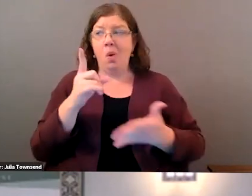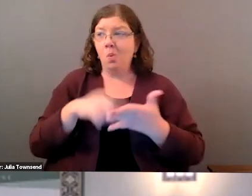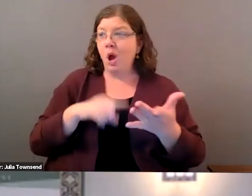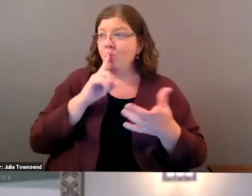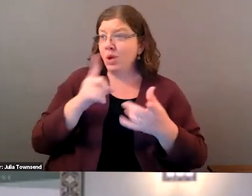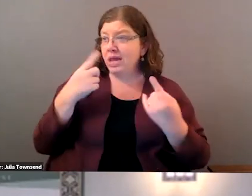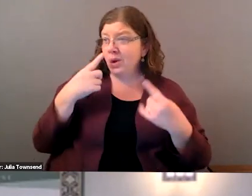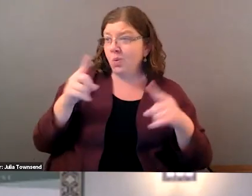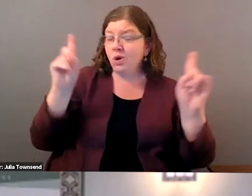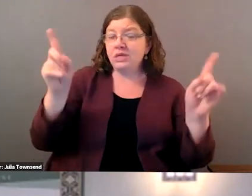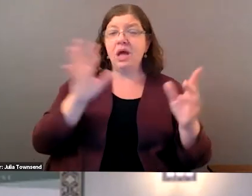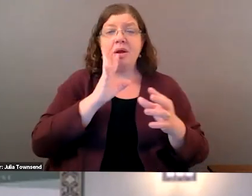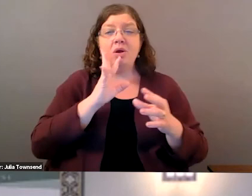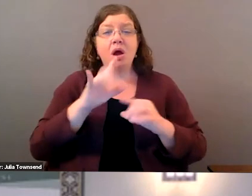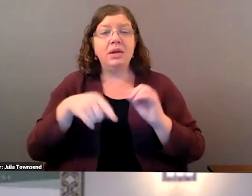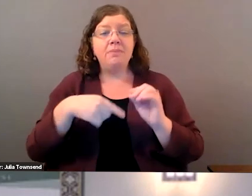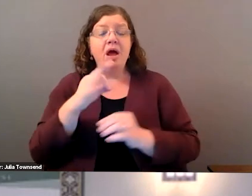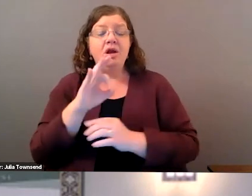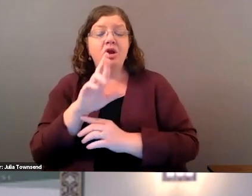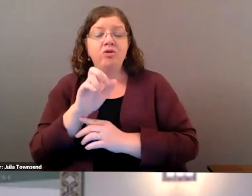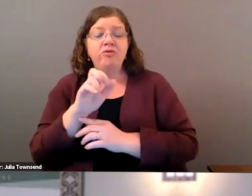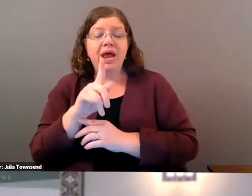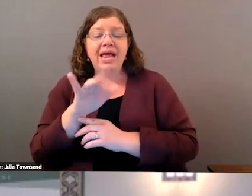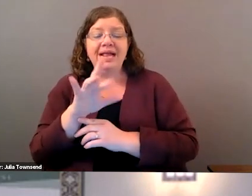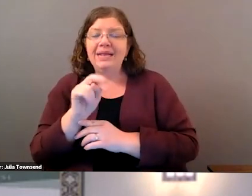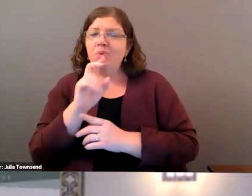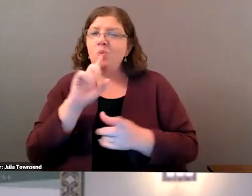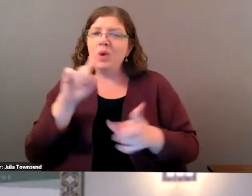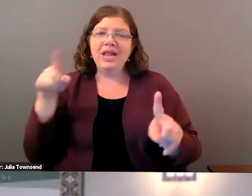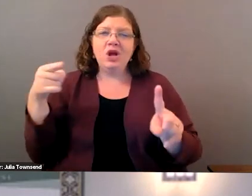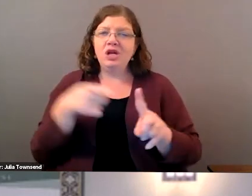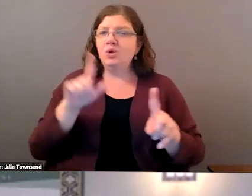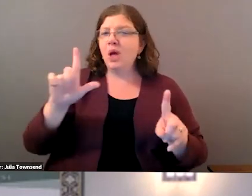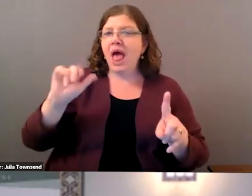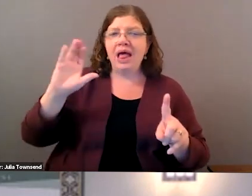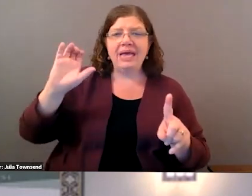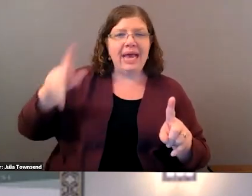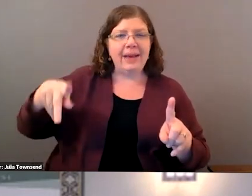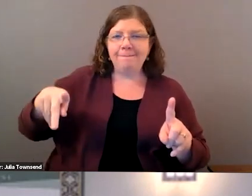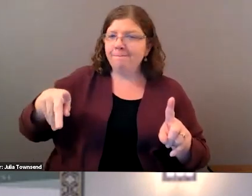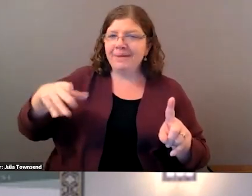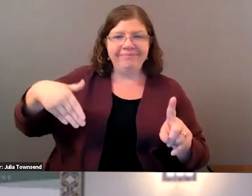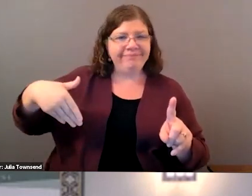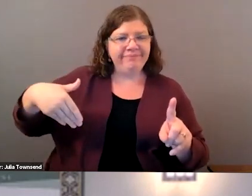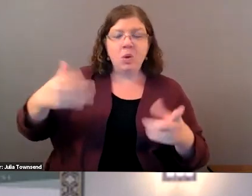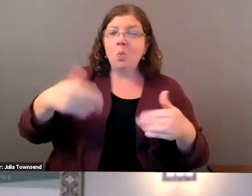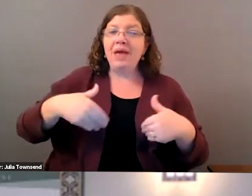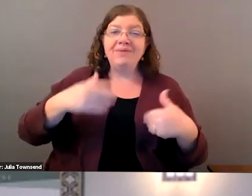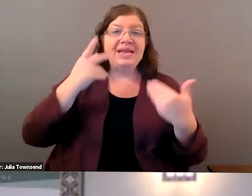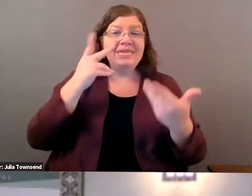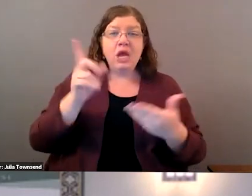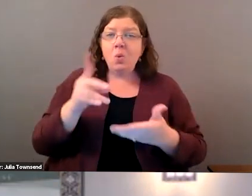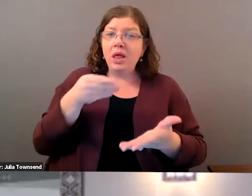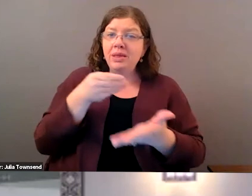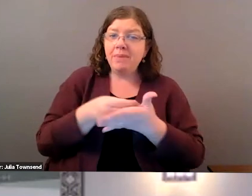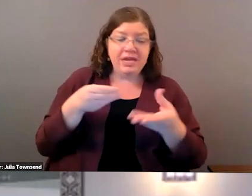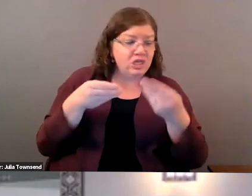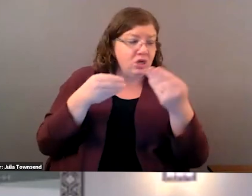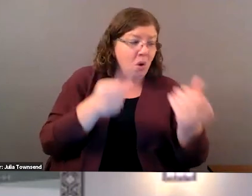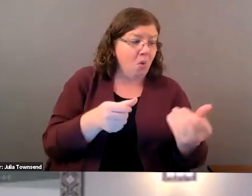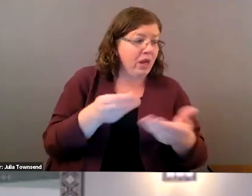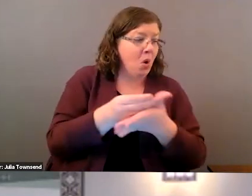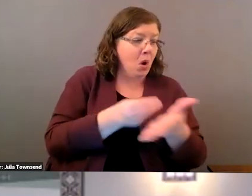talked about Franklin, but it wasn't really geared toward LCAP, and we have yet to see where the money's going or even a